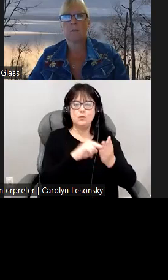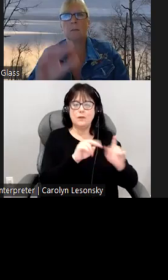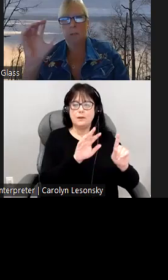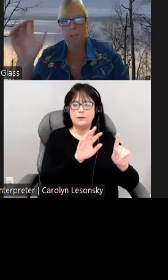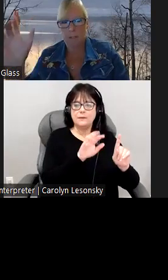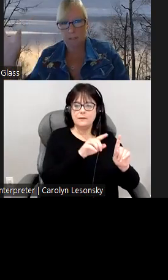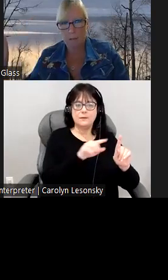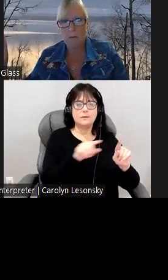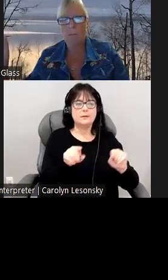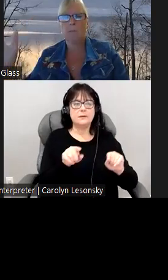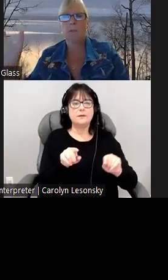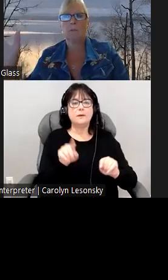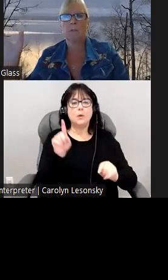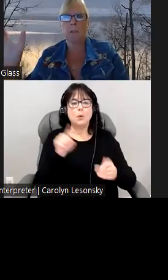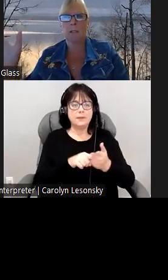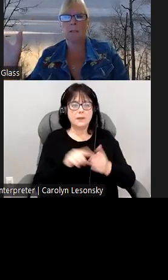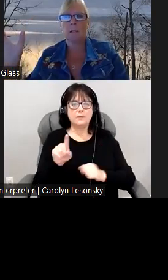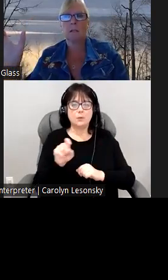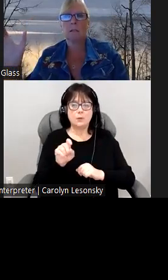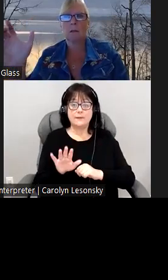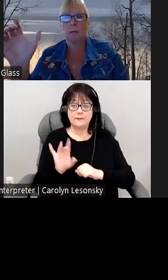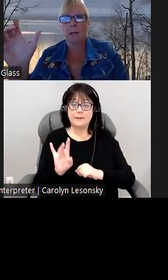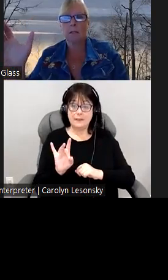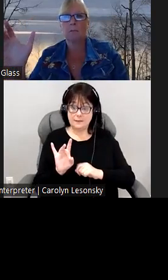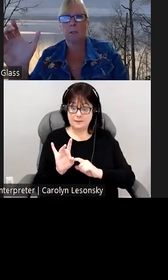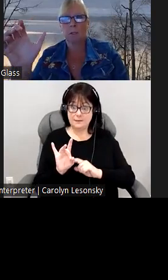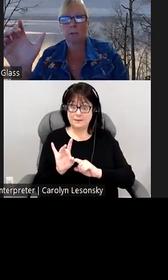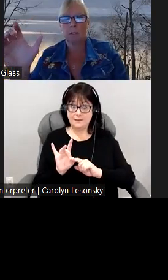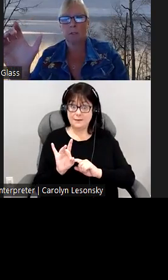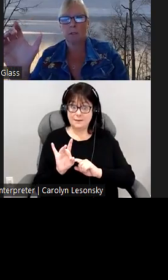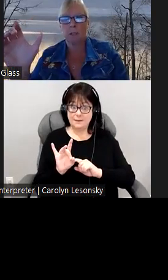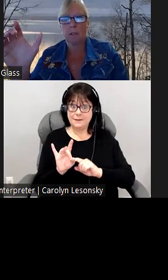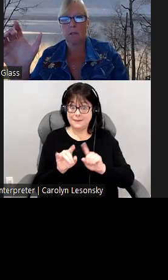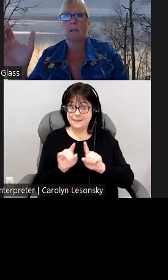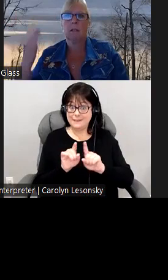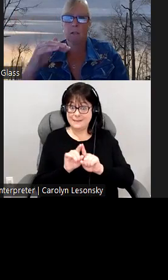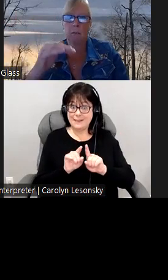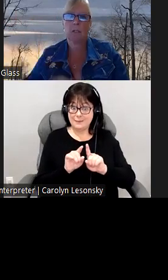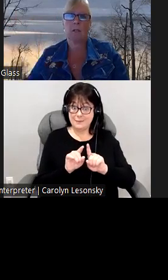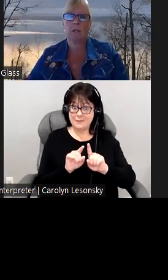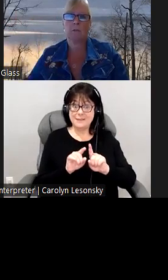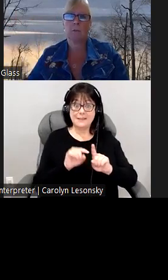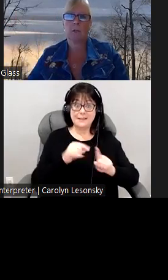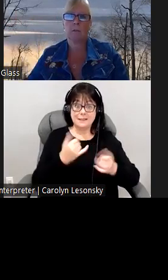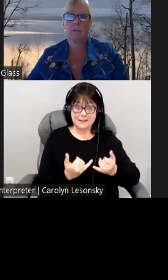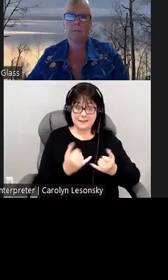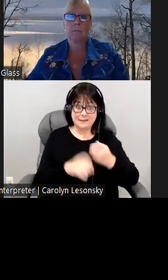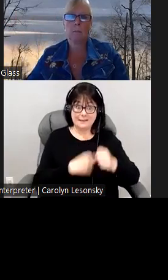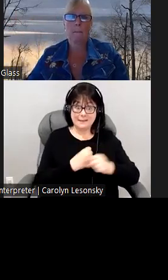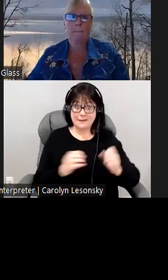1,158, which is the same number of service plans that were active or closed in the current year that we saw in the other